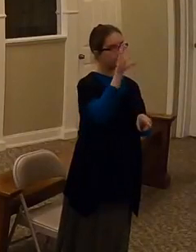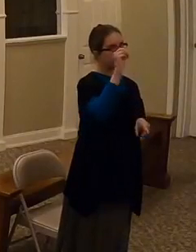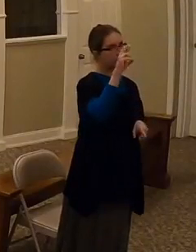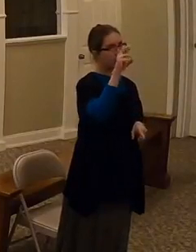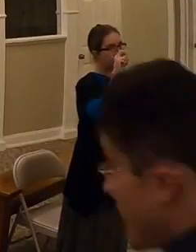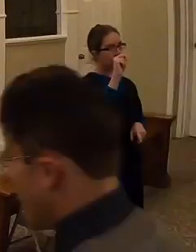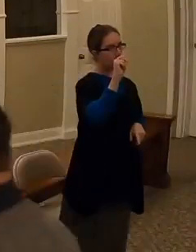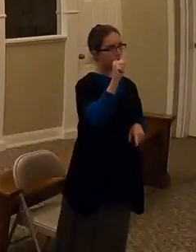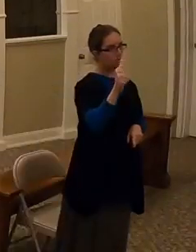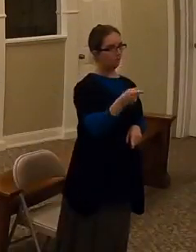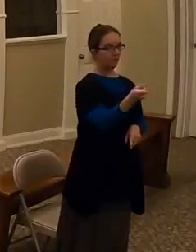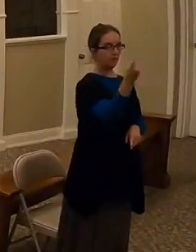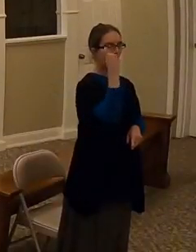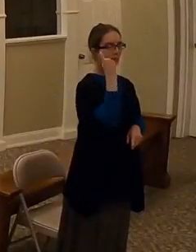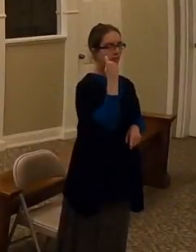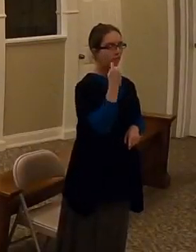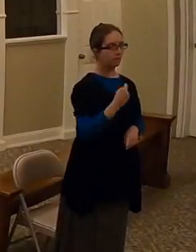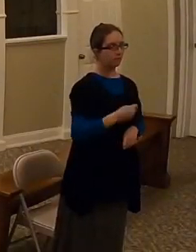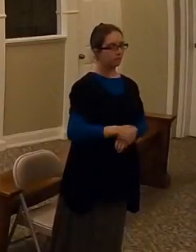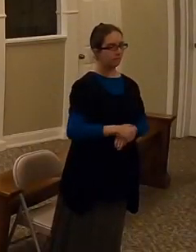Corona, come out up here.